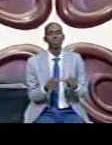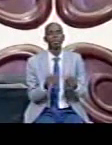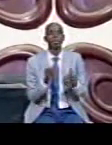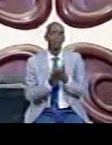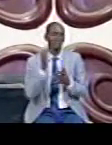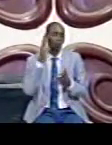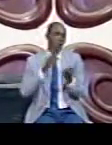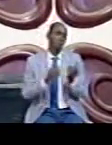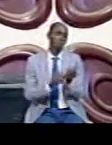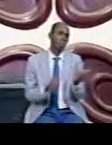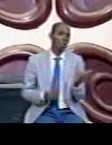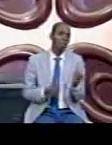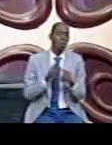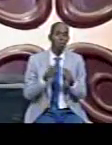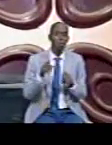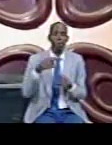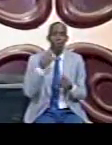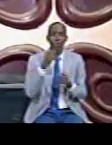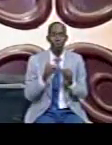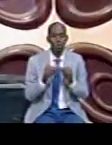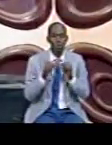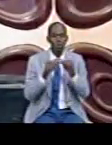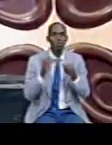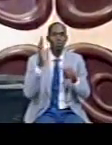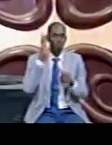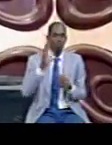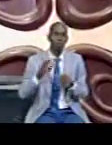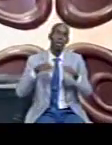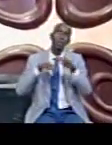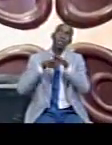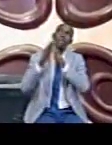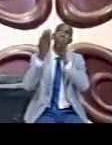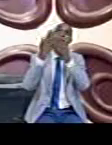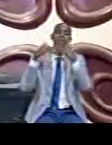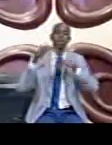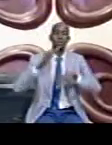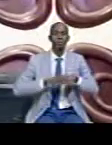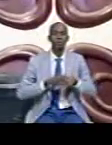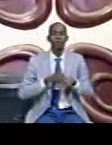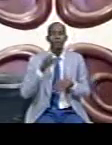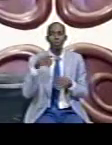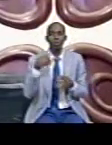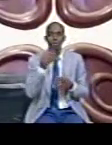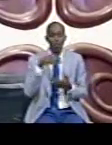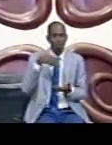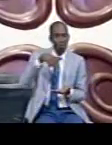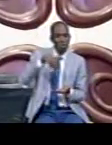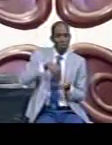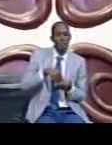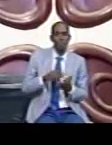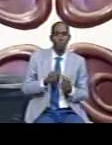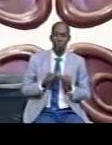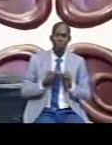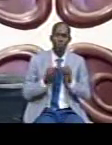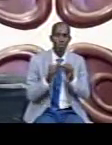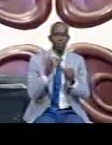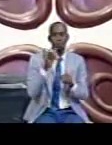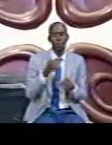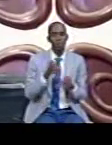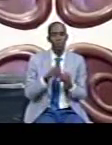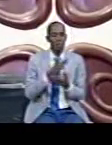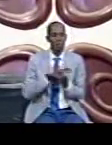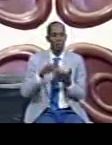who stand for righteousness without compromise that will eventually enter into the kingdom of